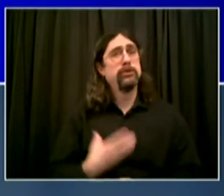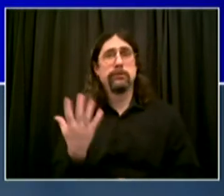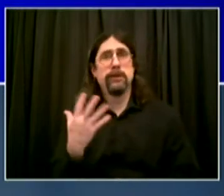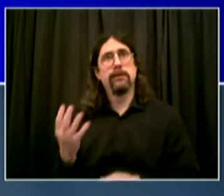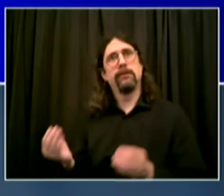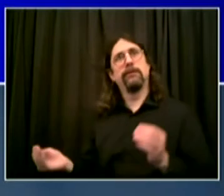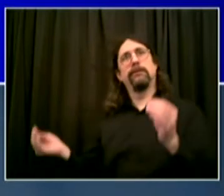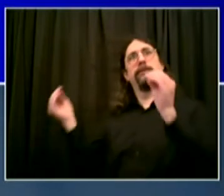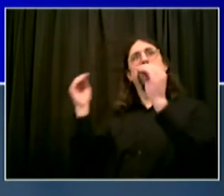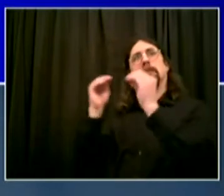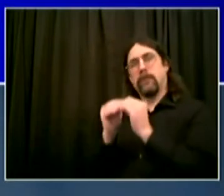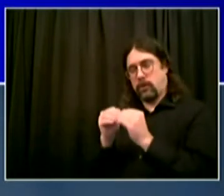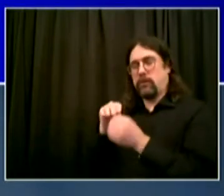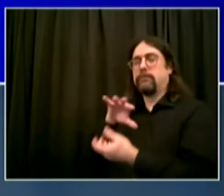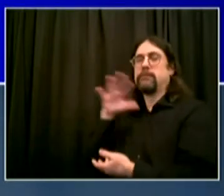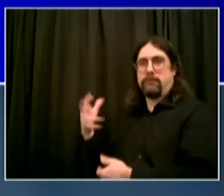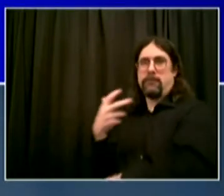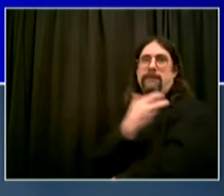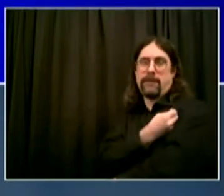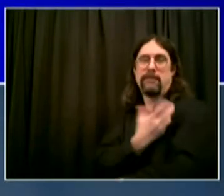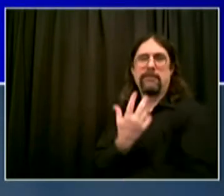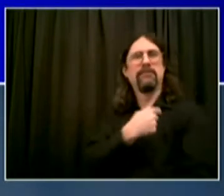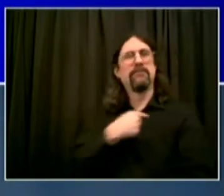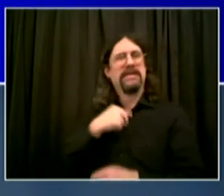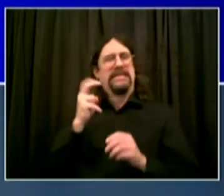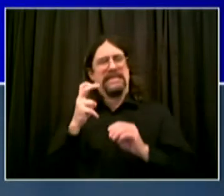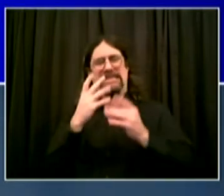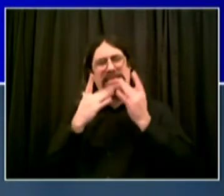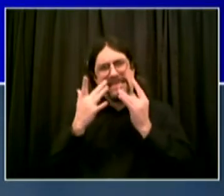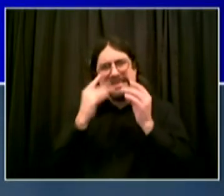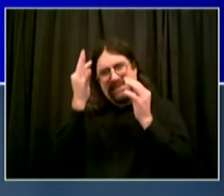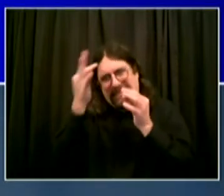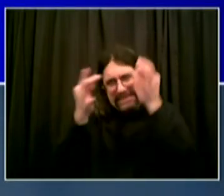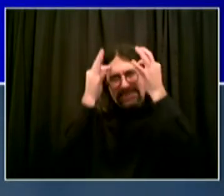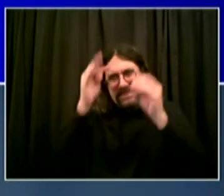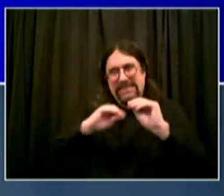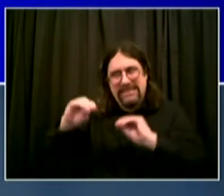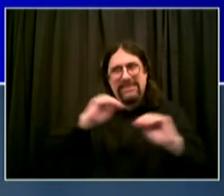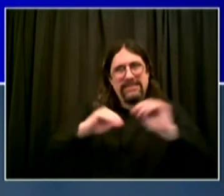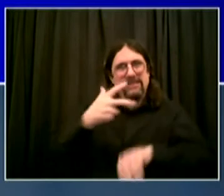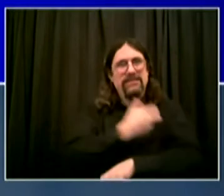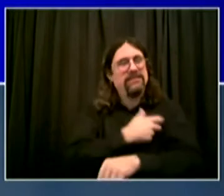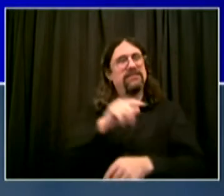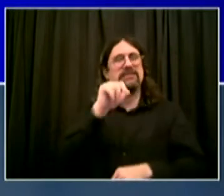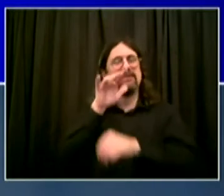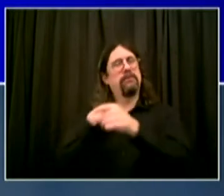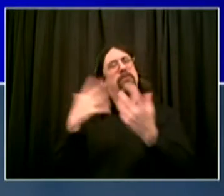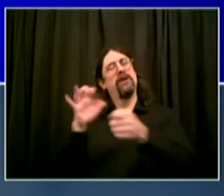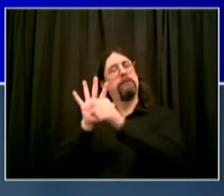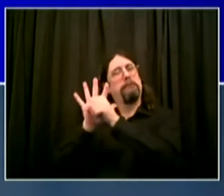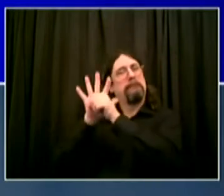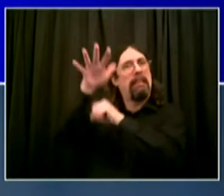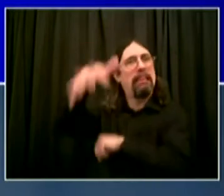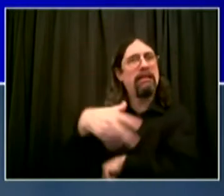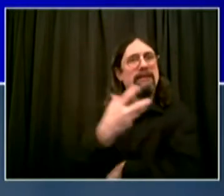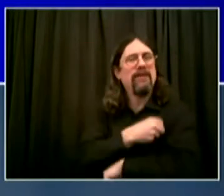is convenient and encouraging to people, particularly in the neighborhoods hardest hit by COVID. All